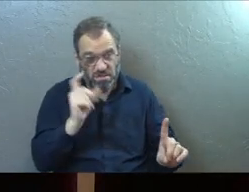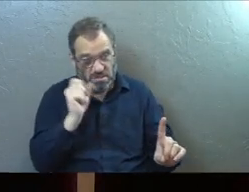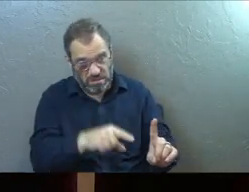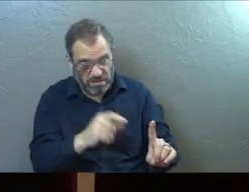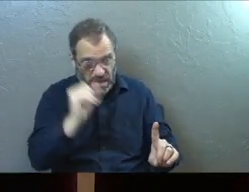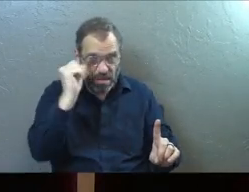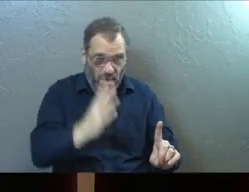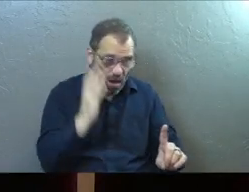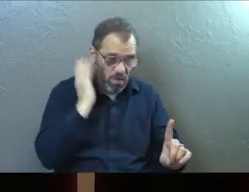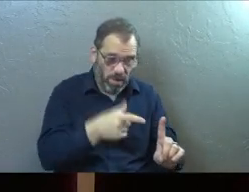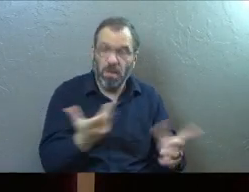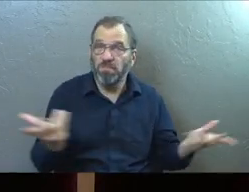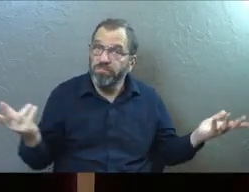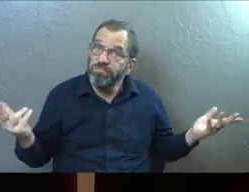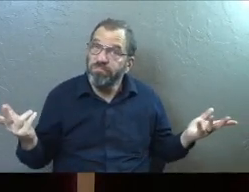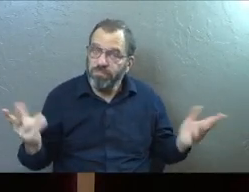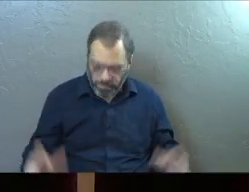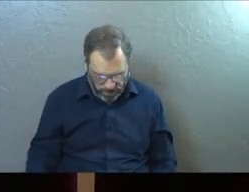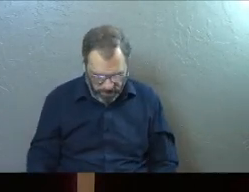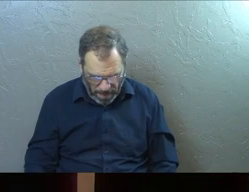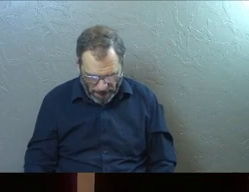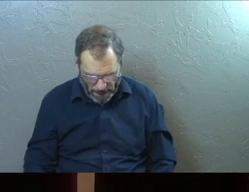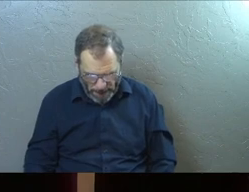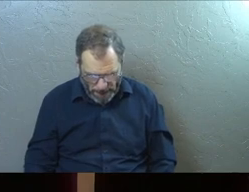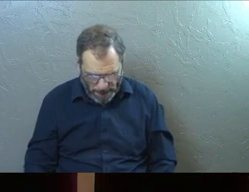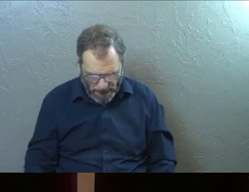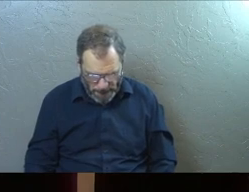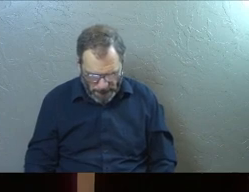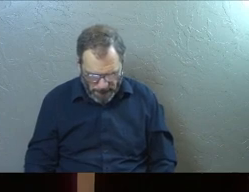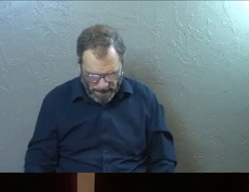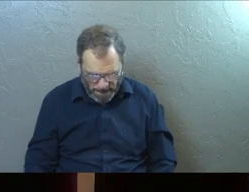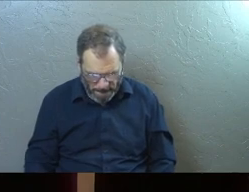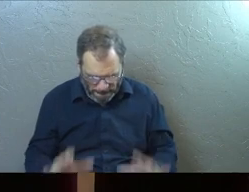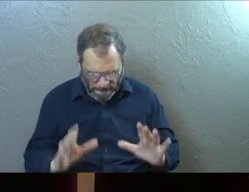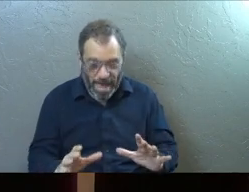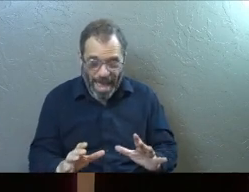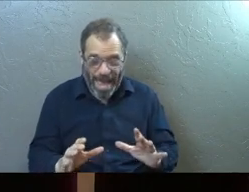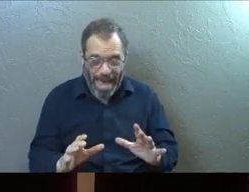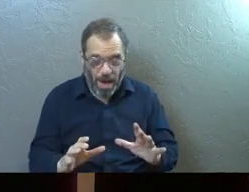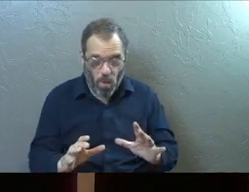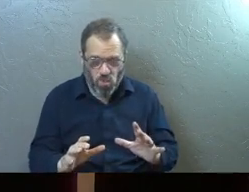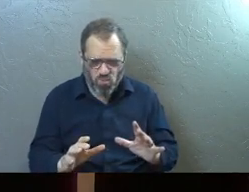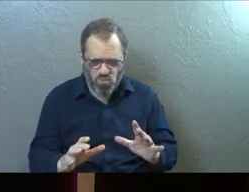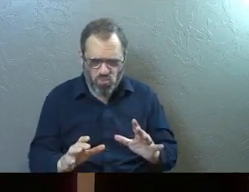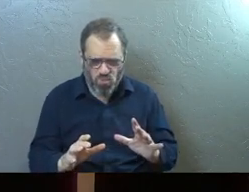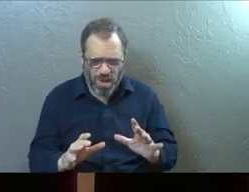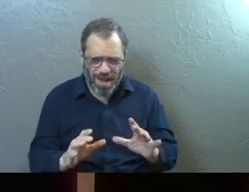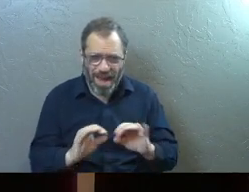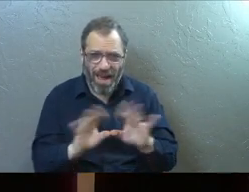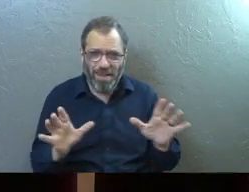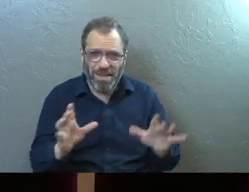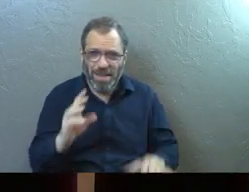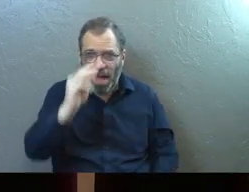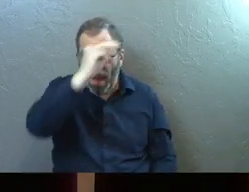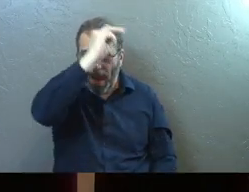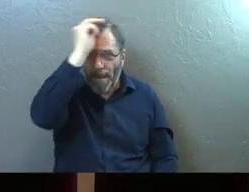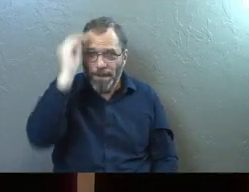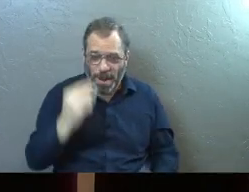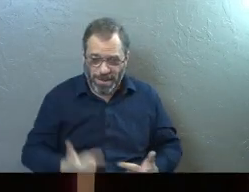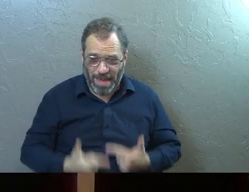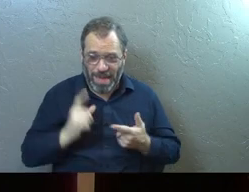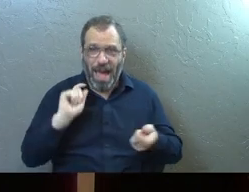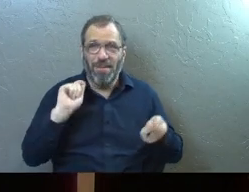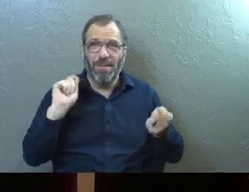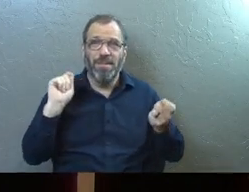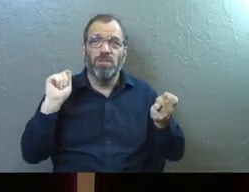Hey, God's going to do this. So let's talk about the elephant in the room, I think, in this situation, is that Mary's life has just